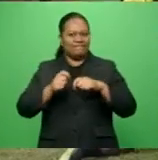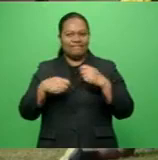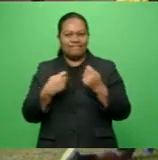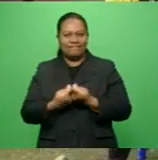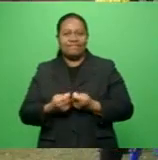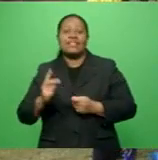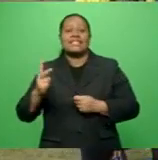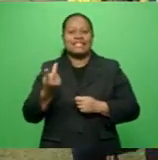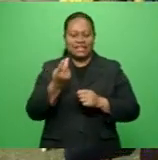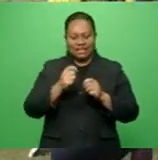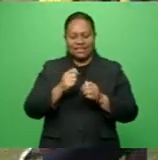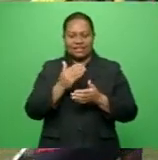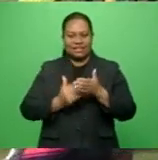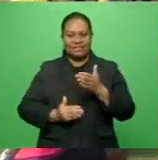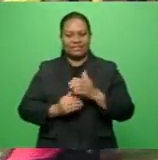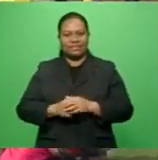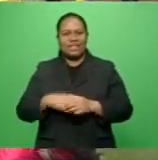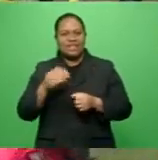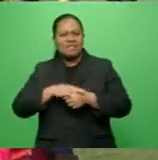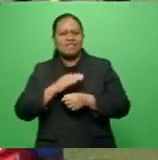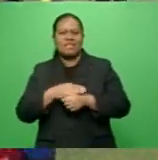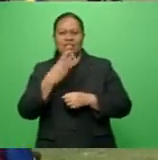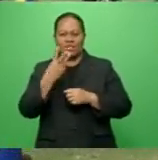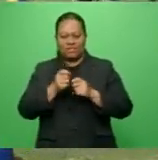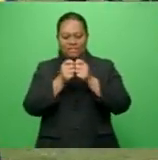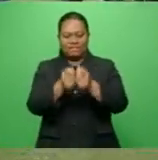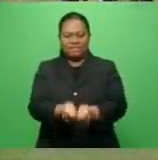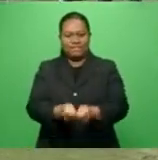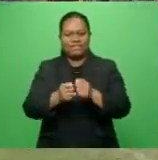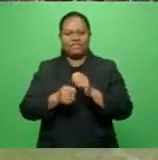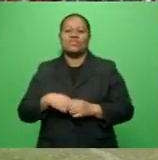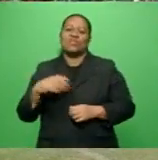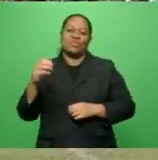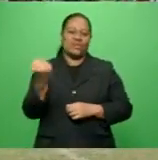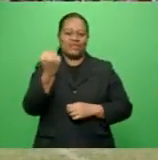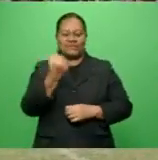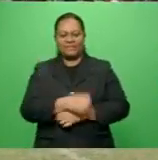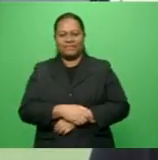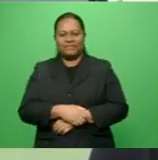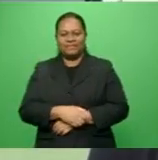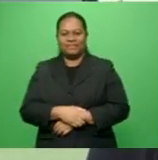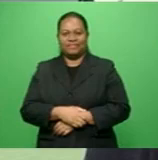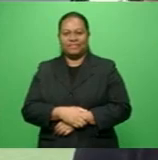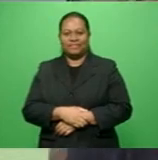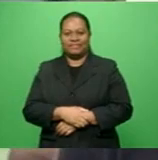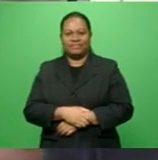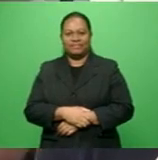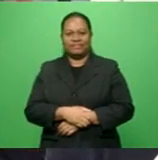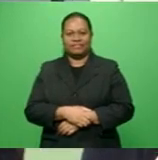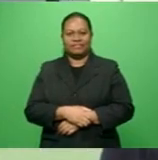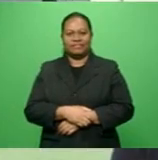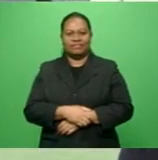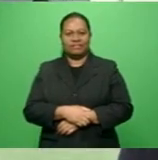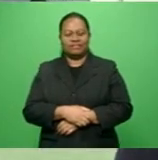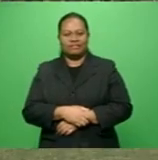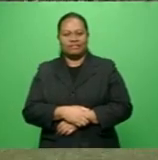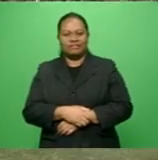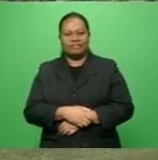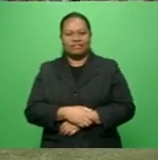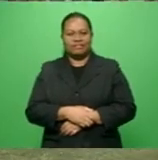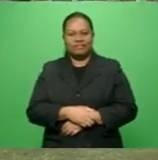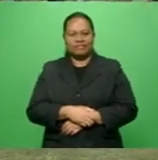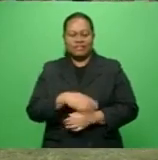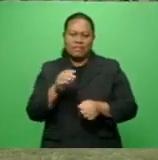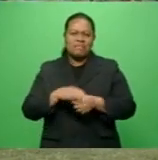the second half, scoring 3 unanswered tries to win the game. Lots of walk-ons.